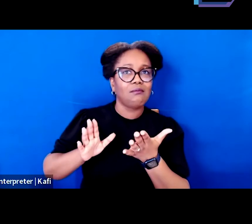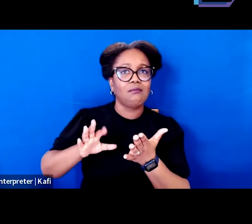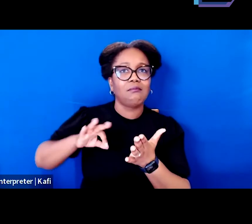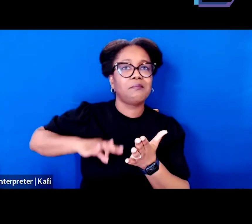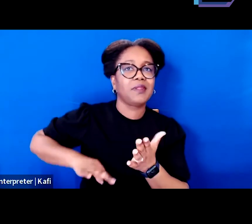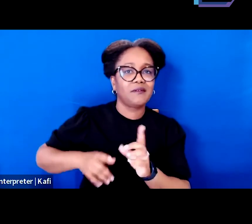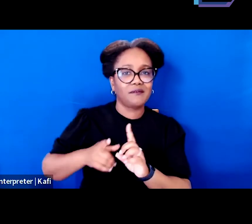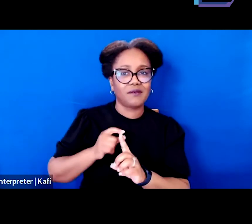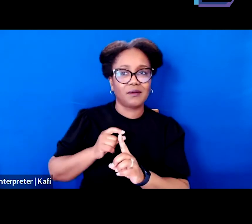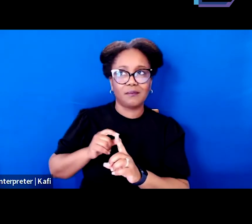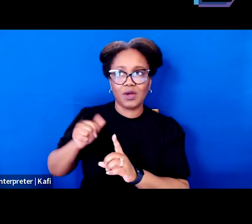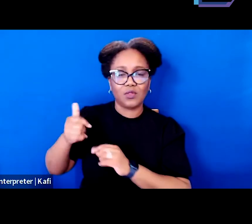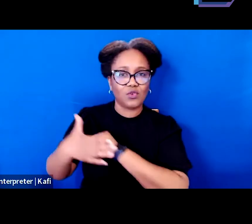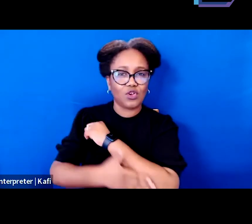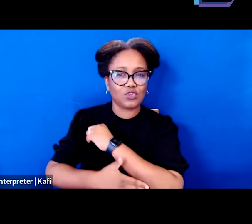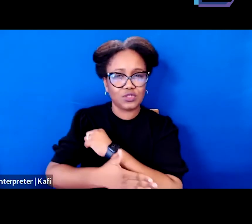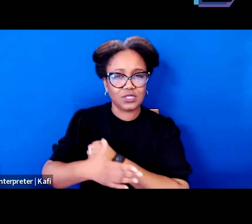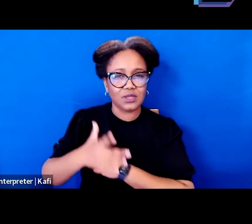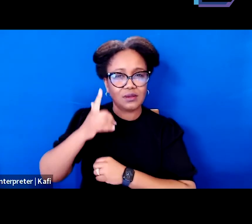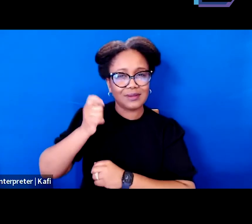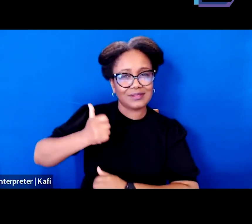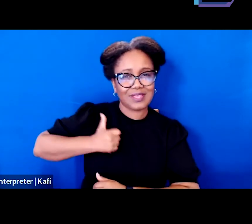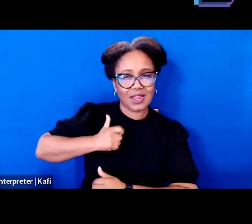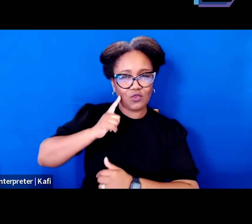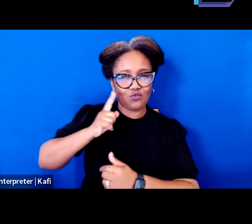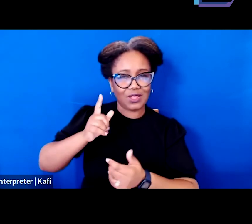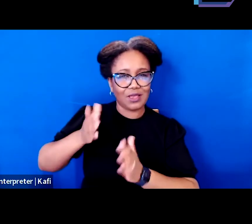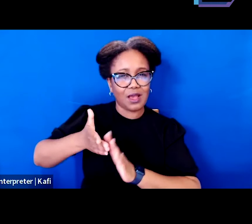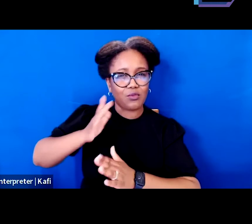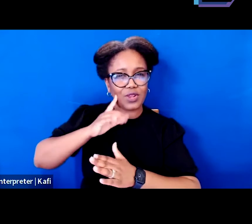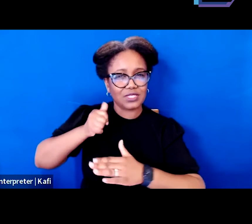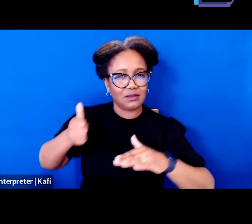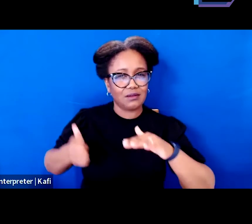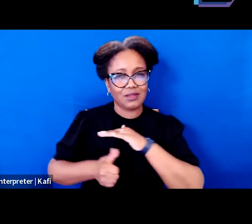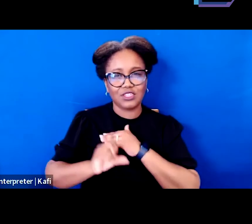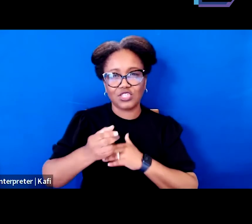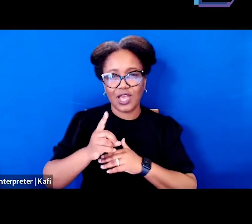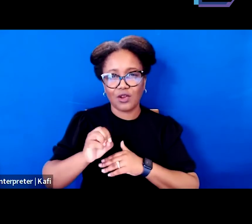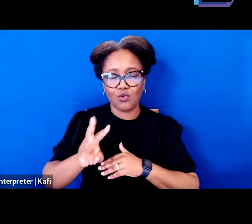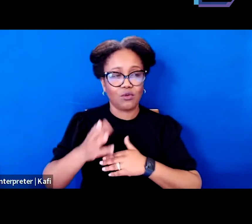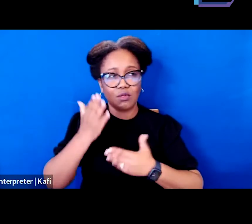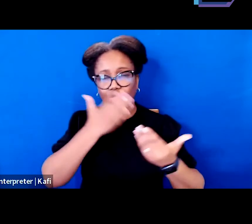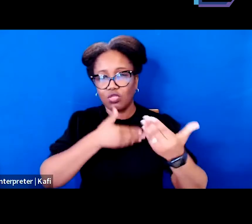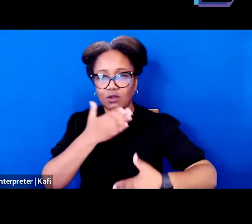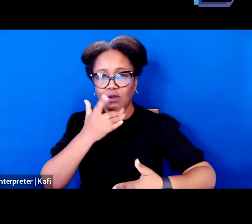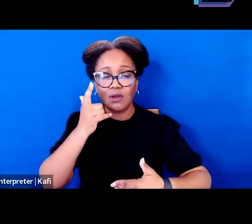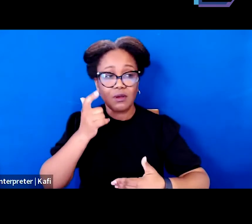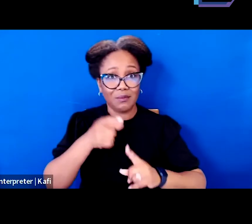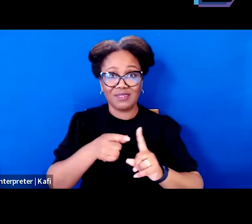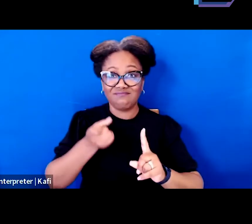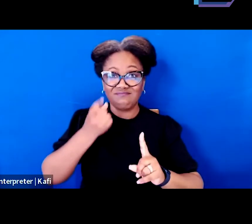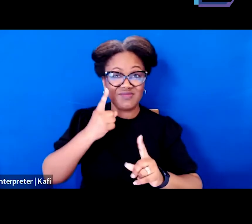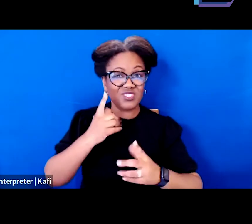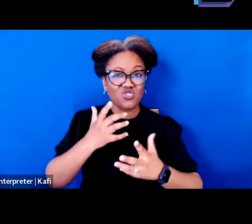as deserving of protection by the state, and women that are not. And so that is in part what we seek